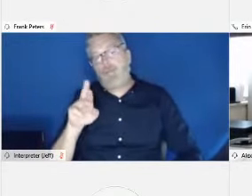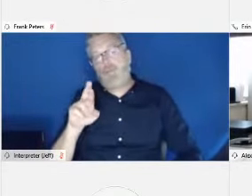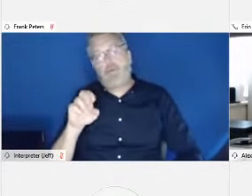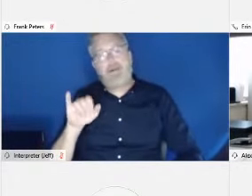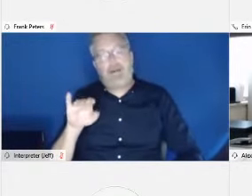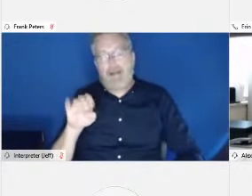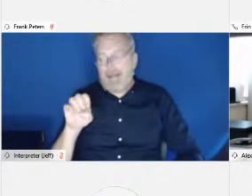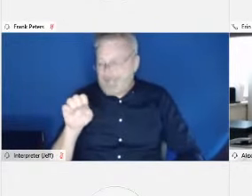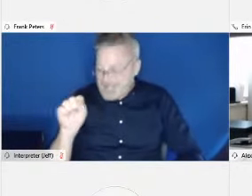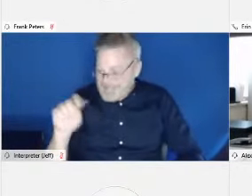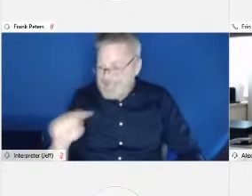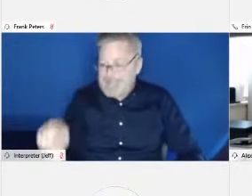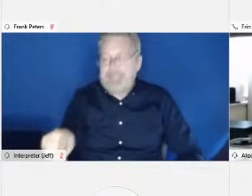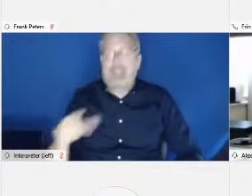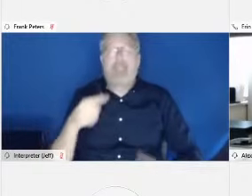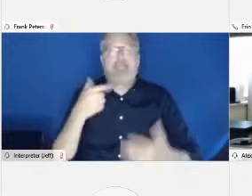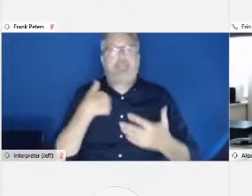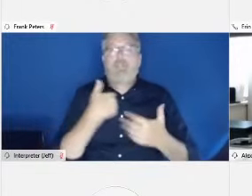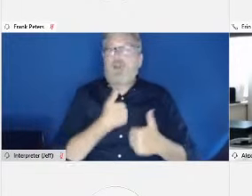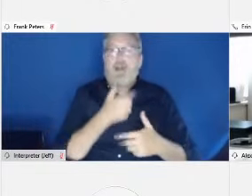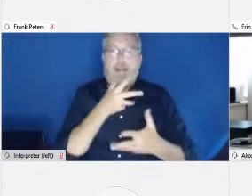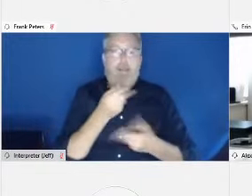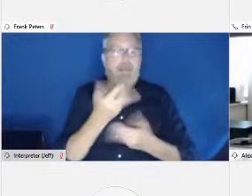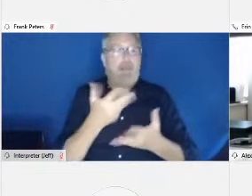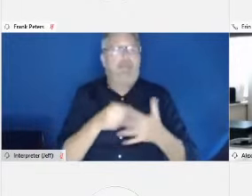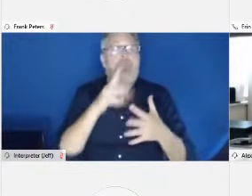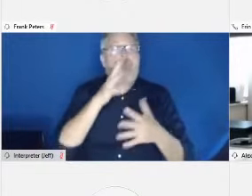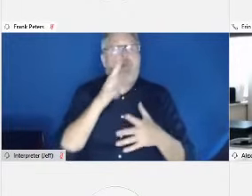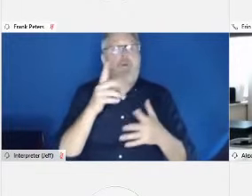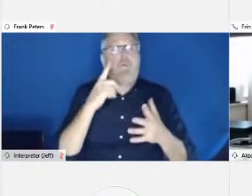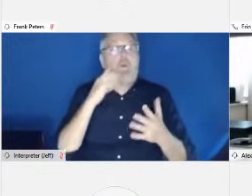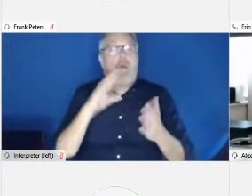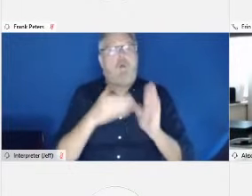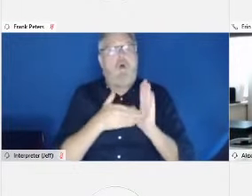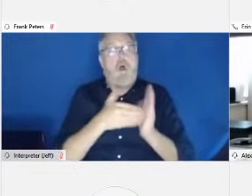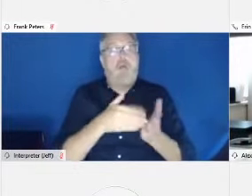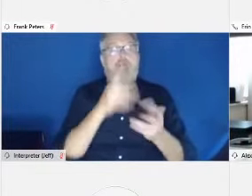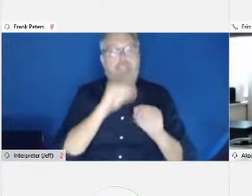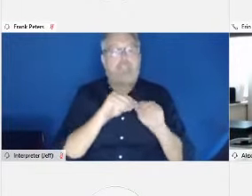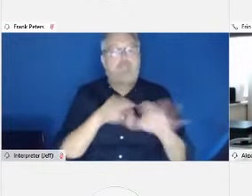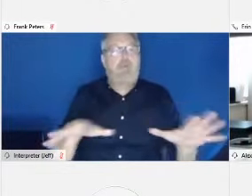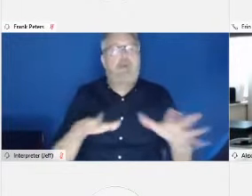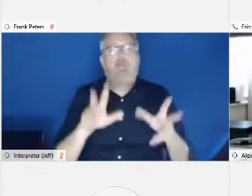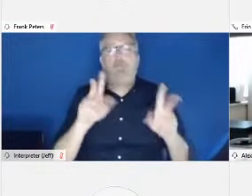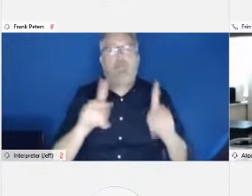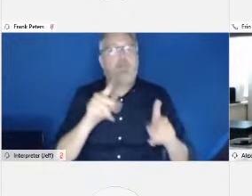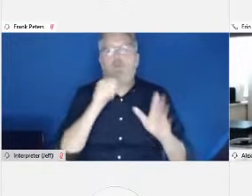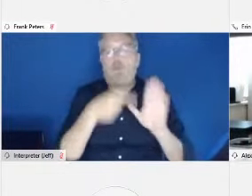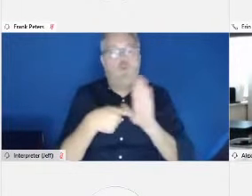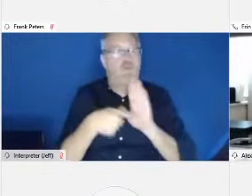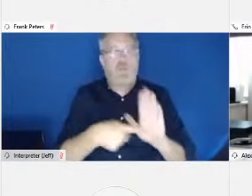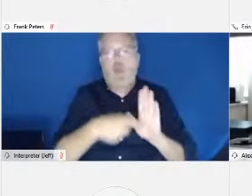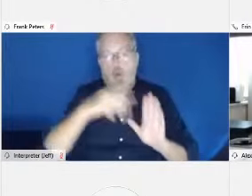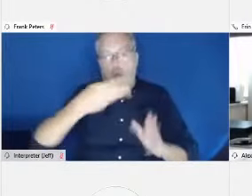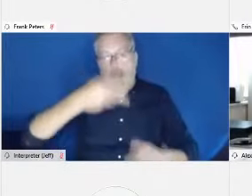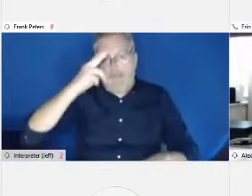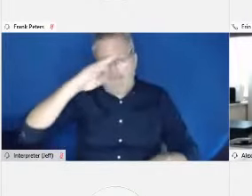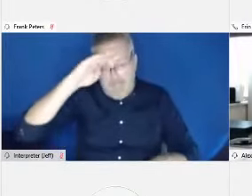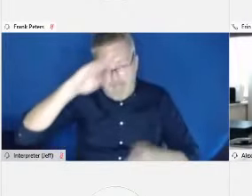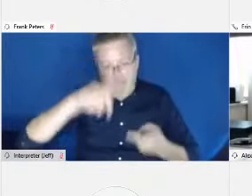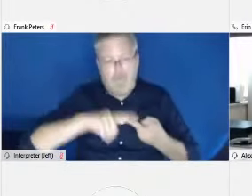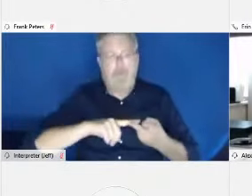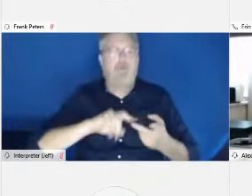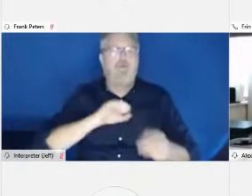here. Given that we know the virus is spread primarily by asymptomatic carriers, why is the university only testing those who are